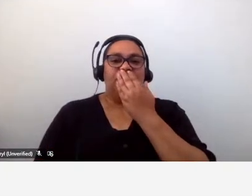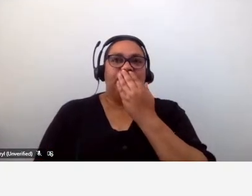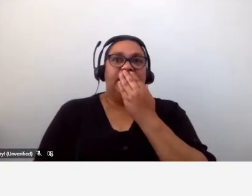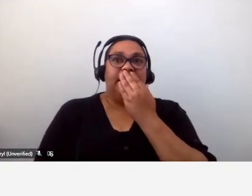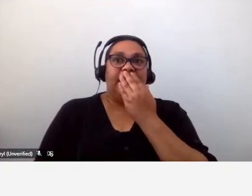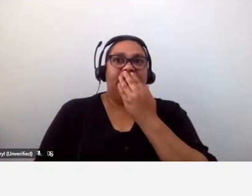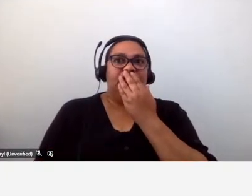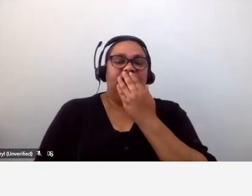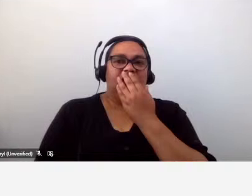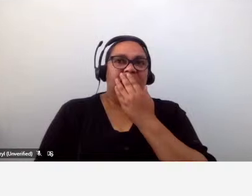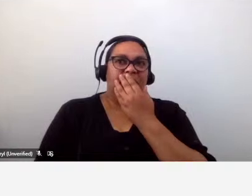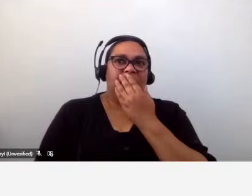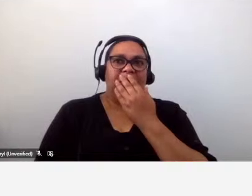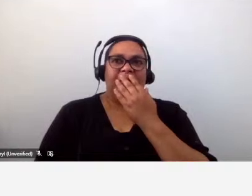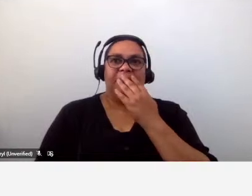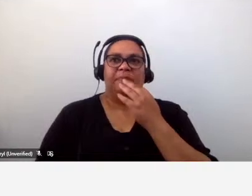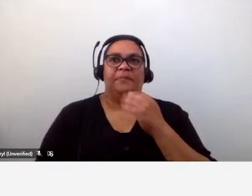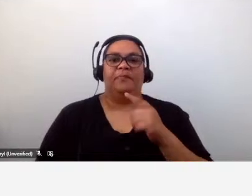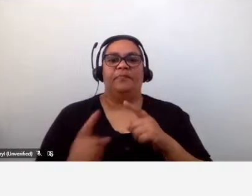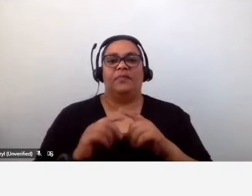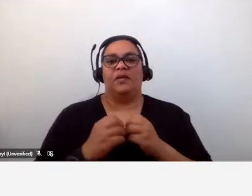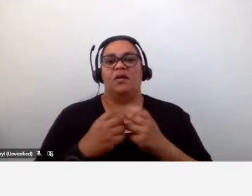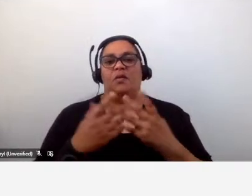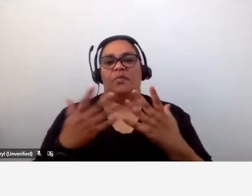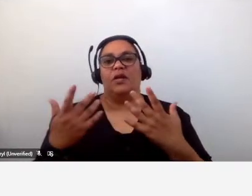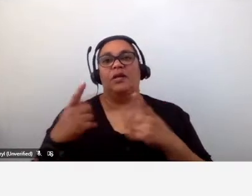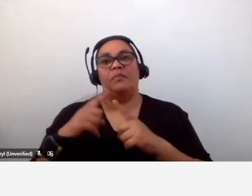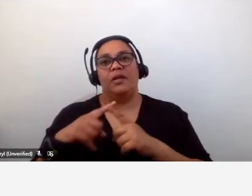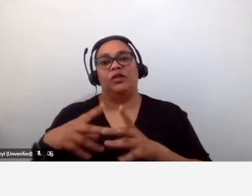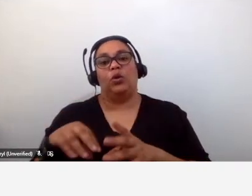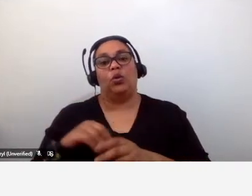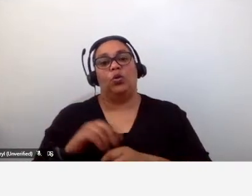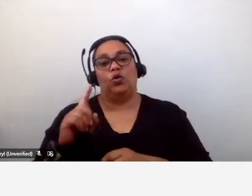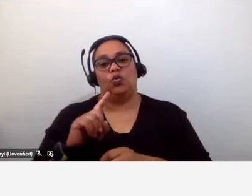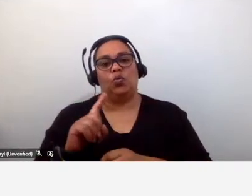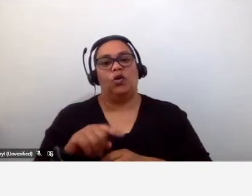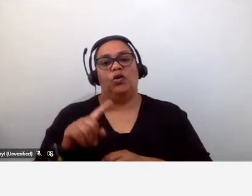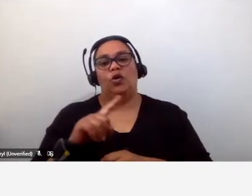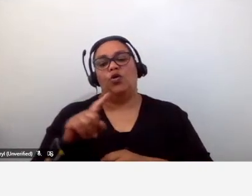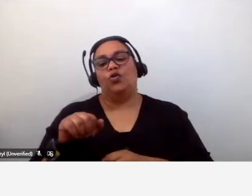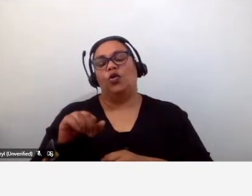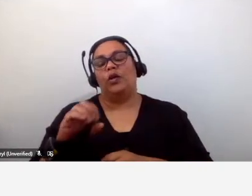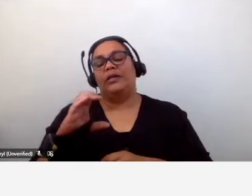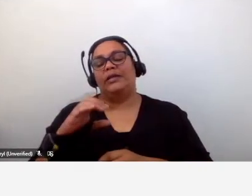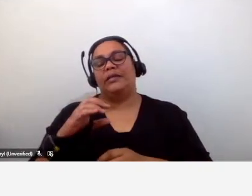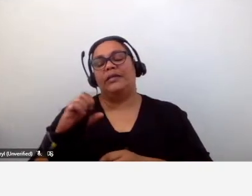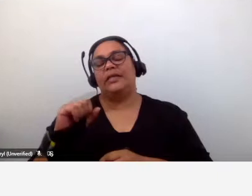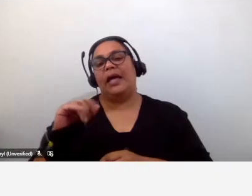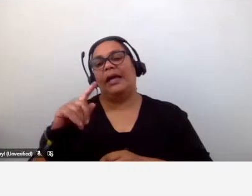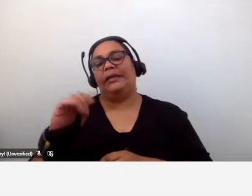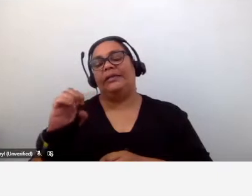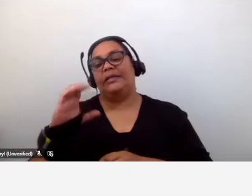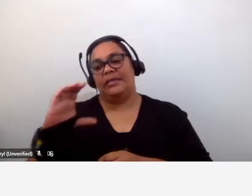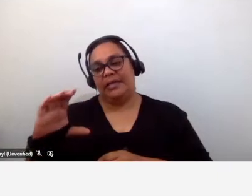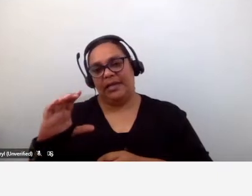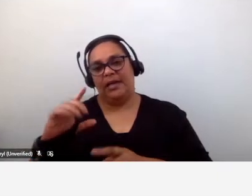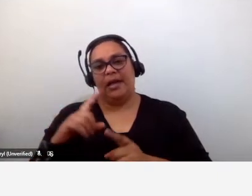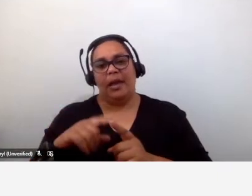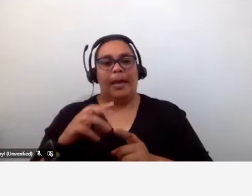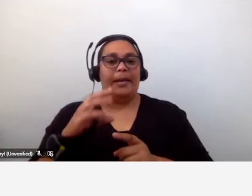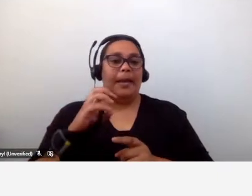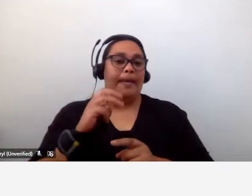How many of them have you supported a period under review, including the Zolan Tlog of Site C, MEC and Mr.